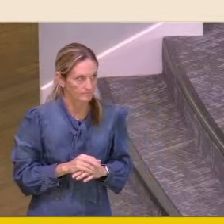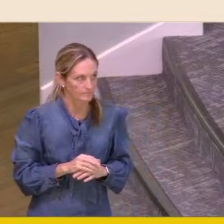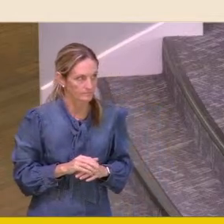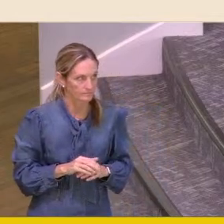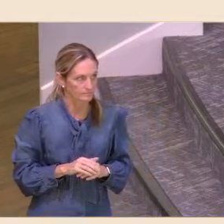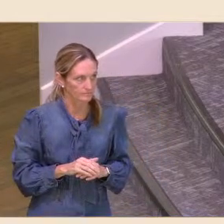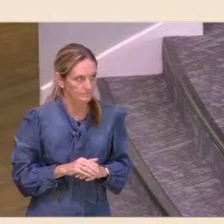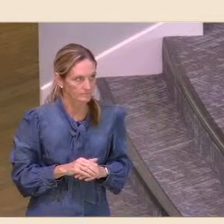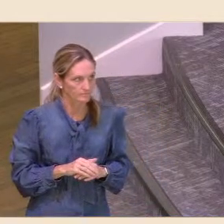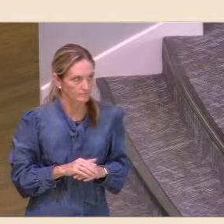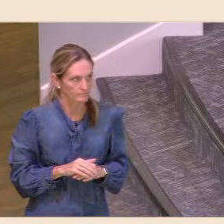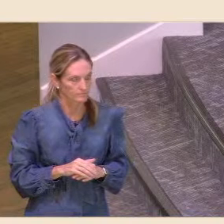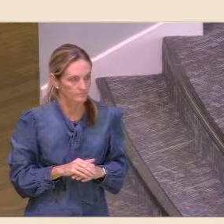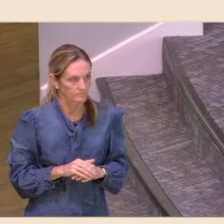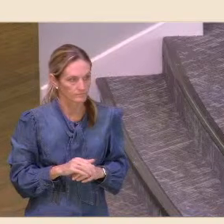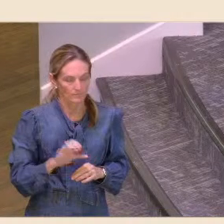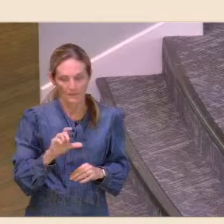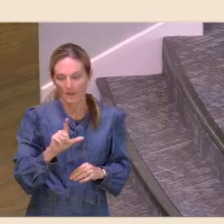Climate and culture.